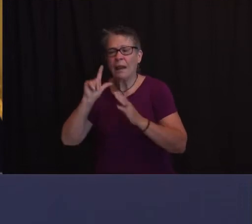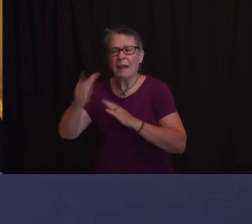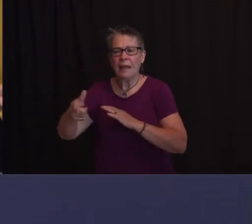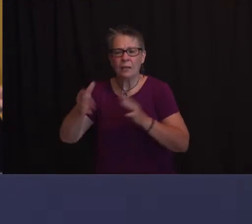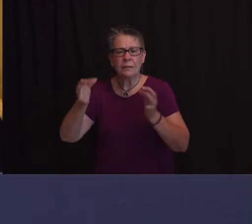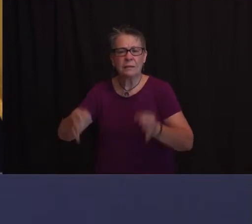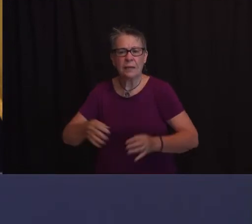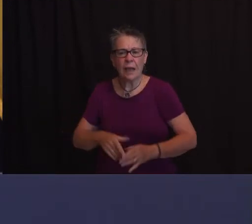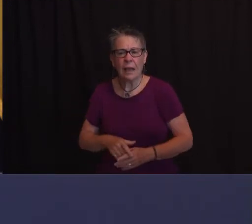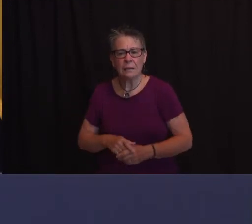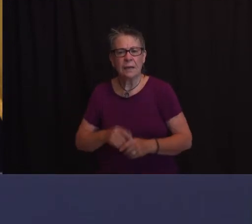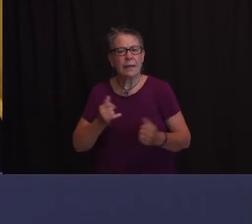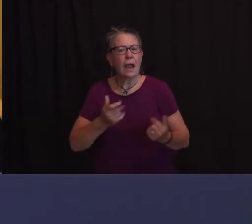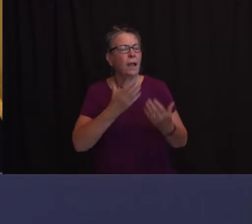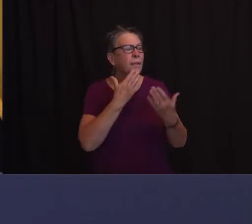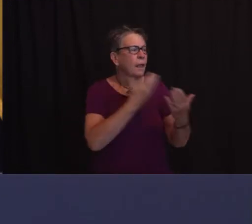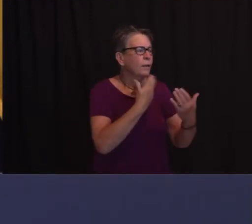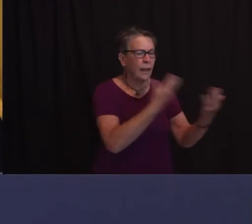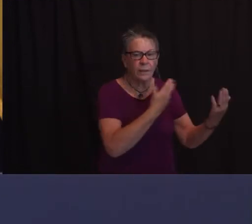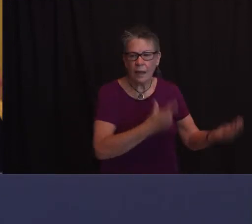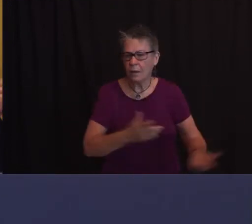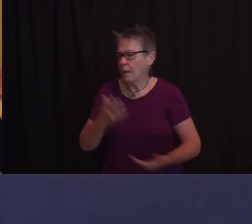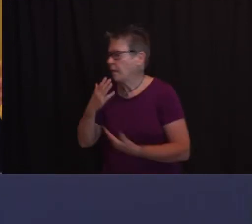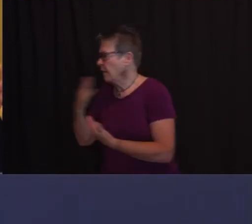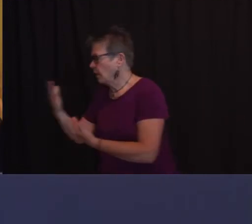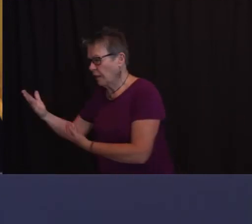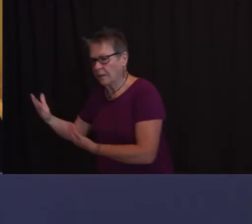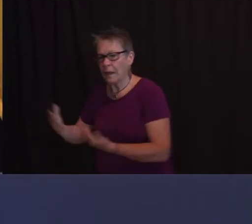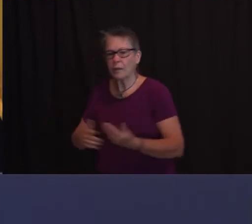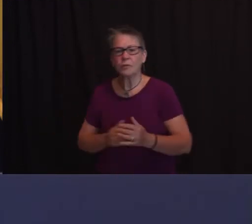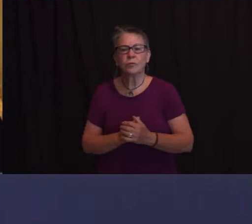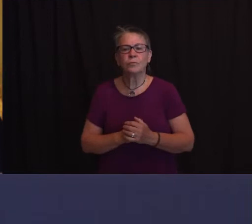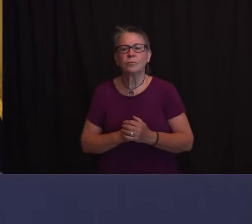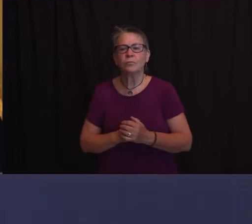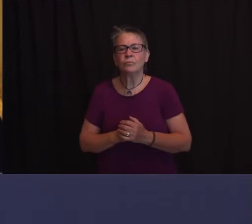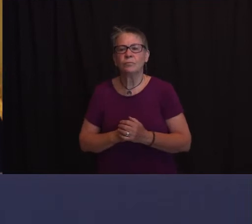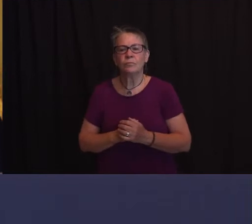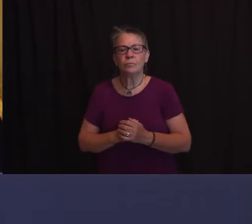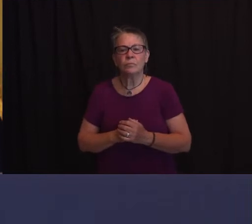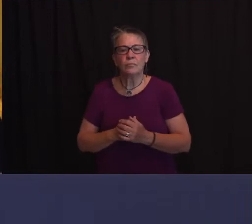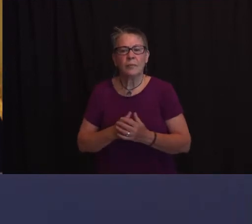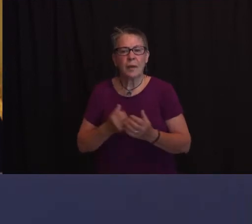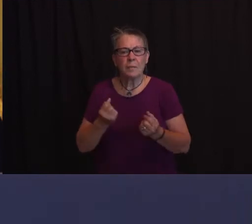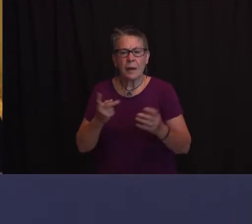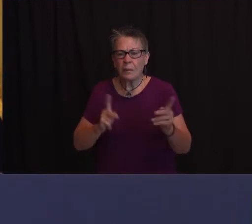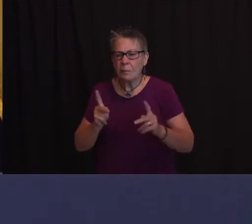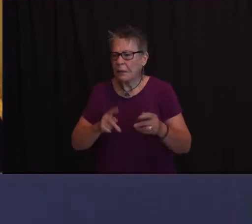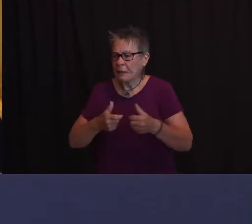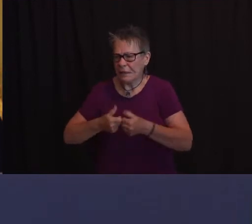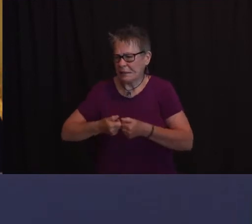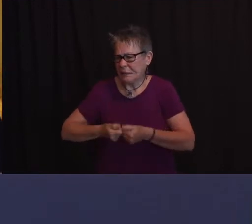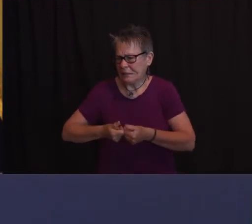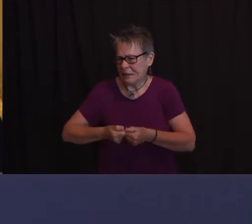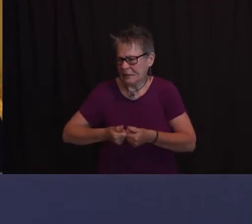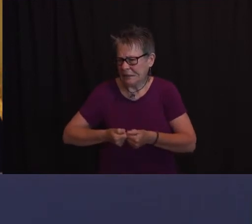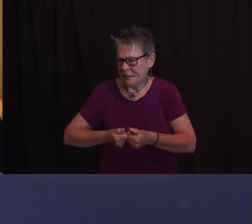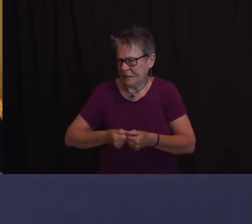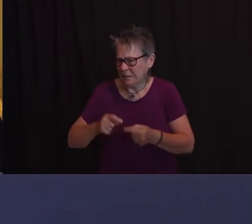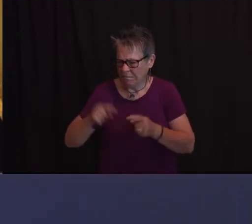doing. Since we've been sitting here, I've gotten many texts, one from an adult returning to community